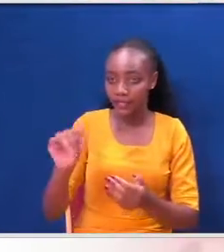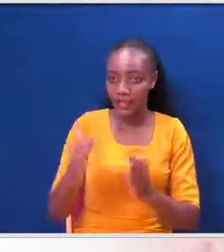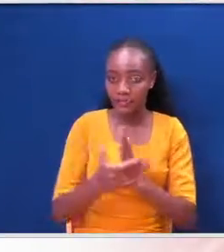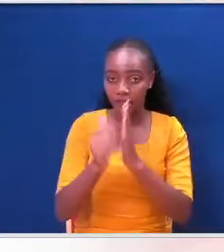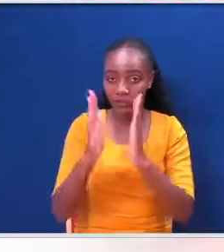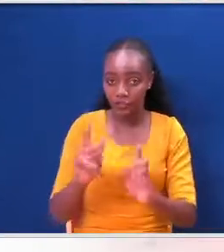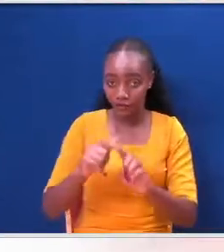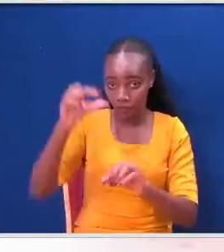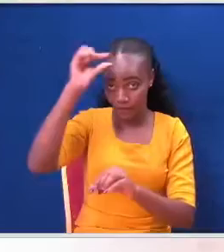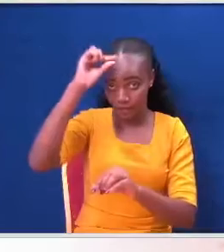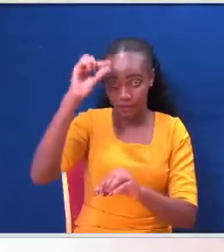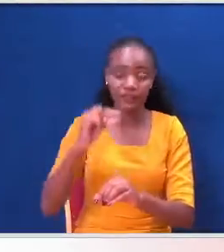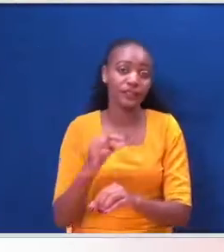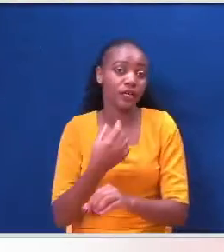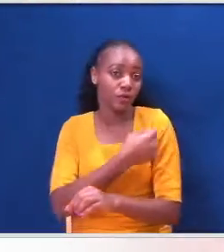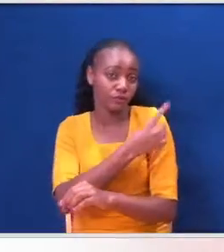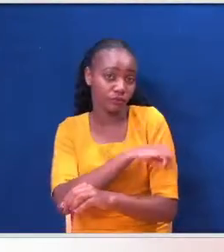specialists from the government chemist.